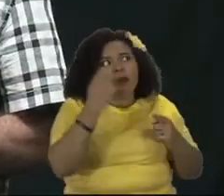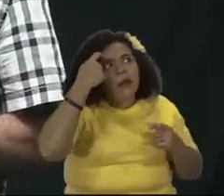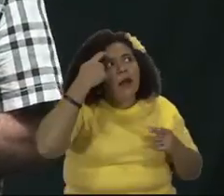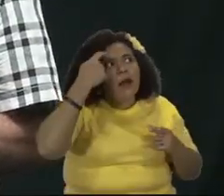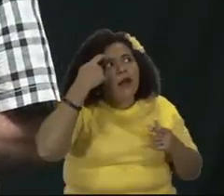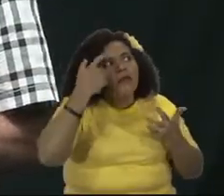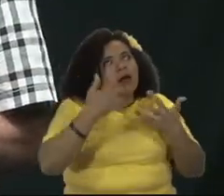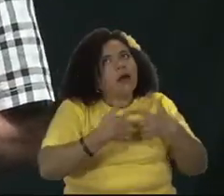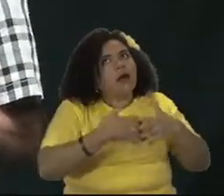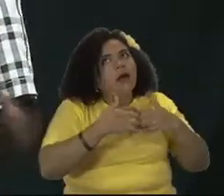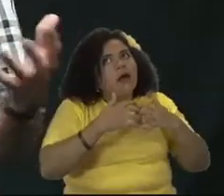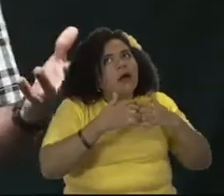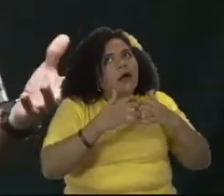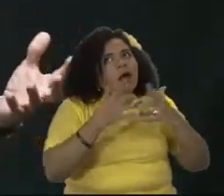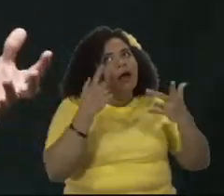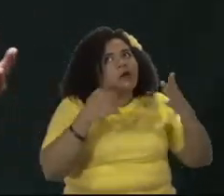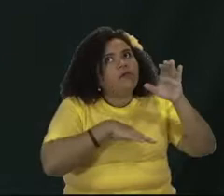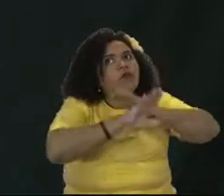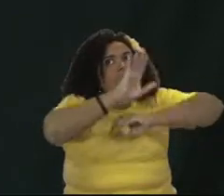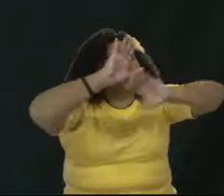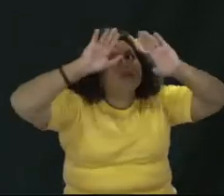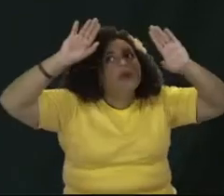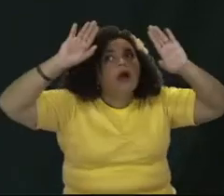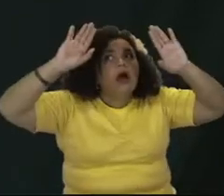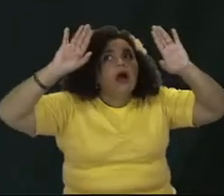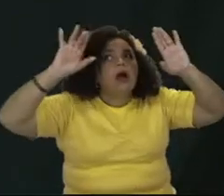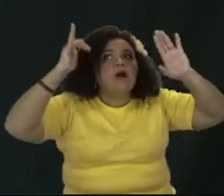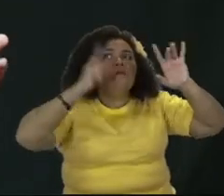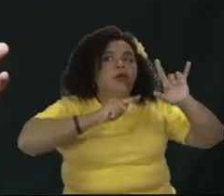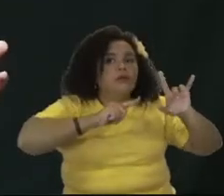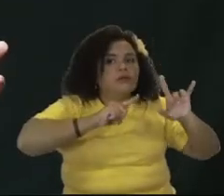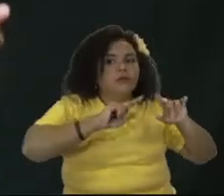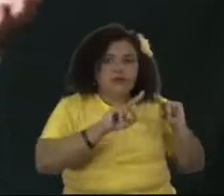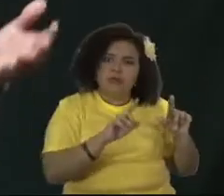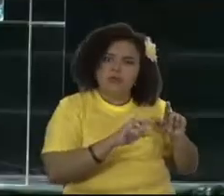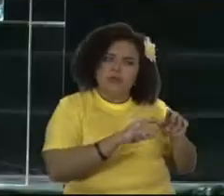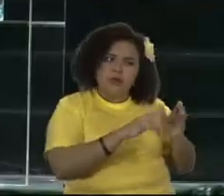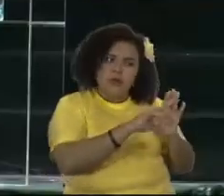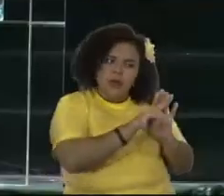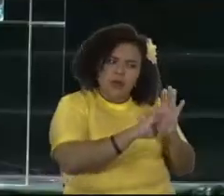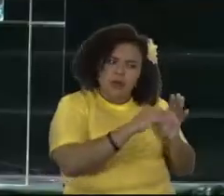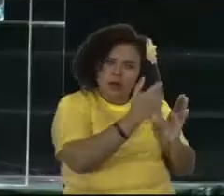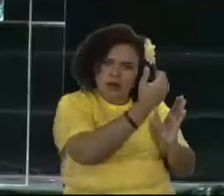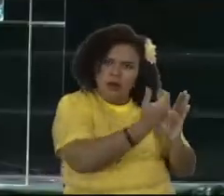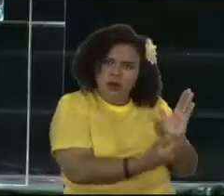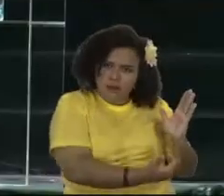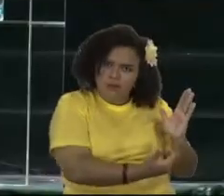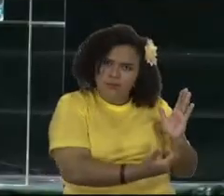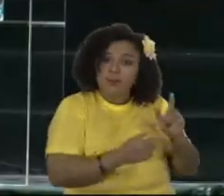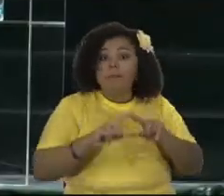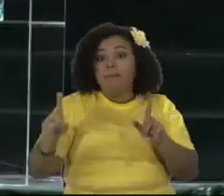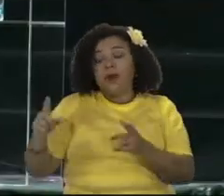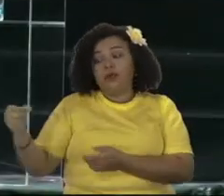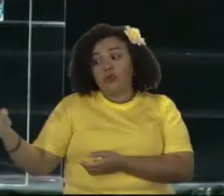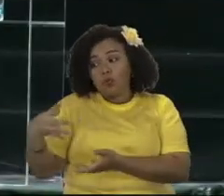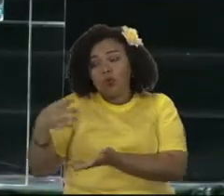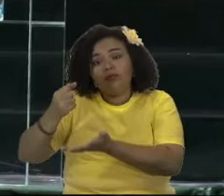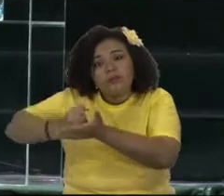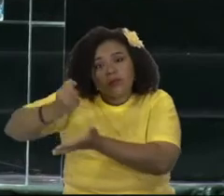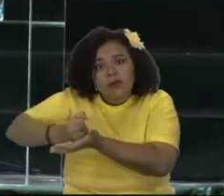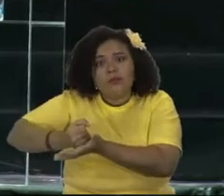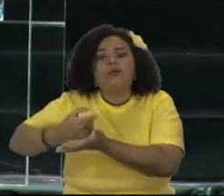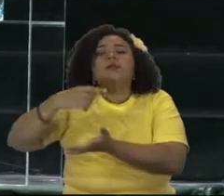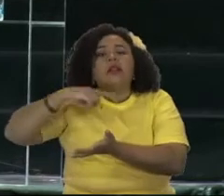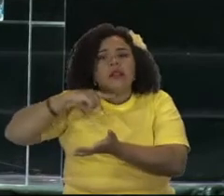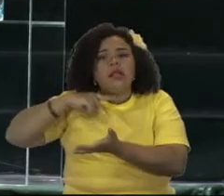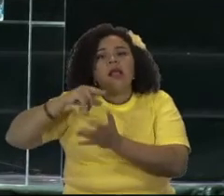God. And now it's the opposite. We do it because we are connected to God. And in